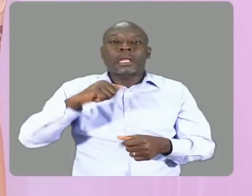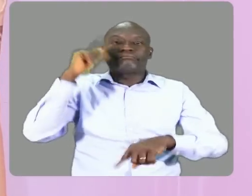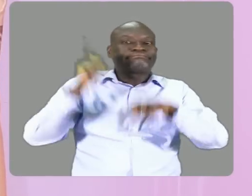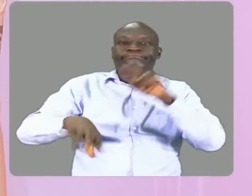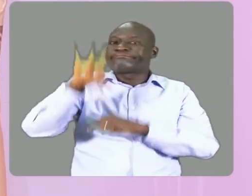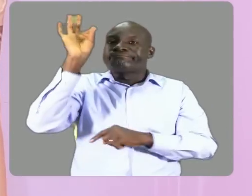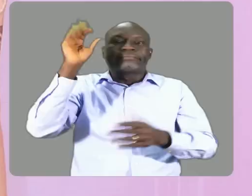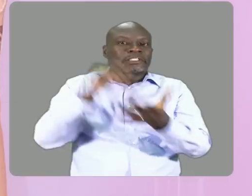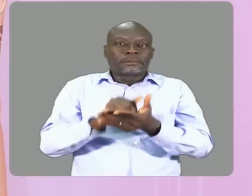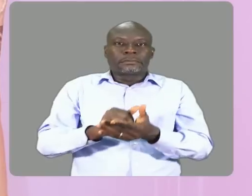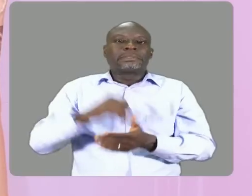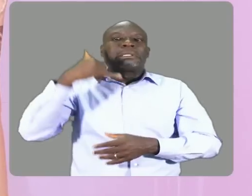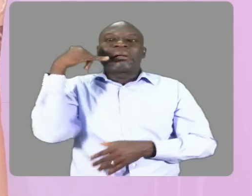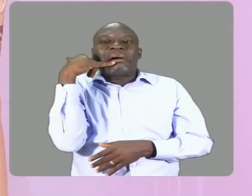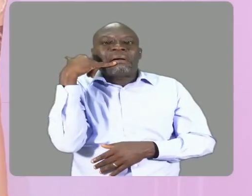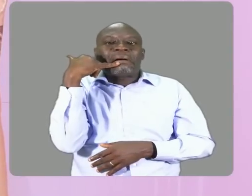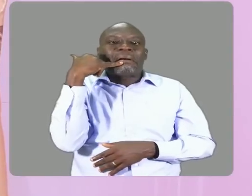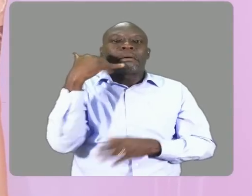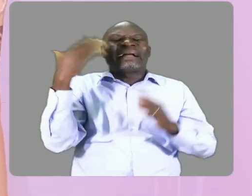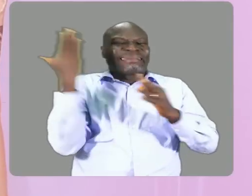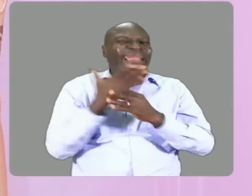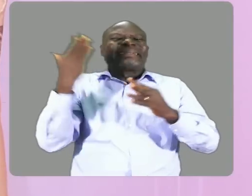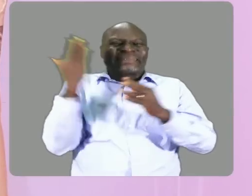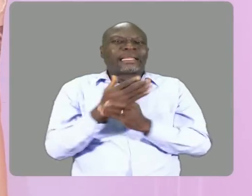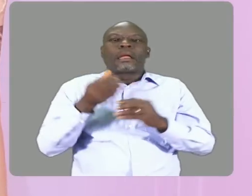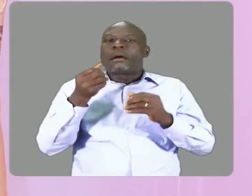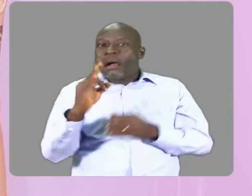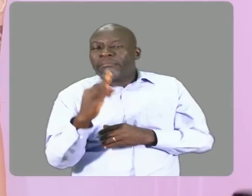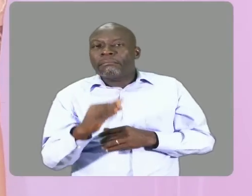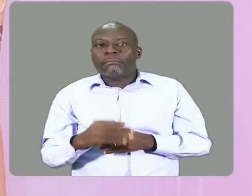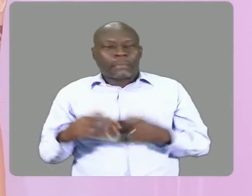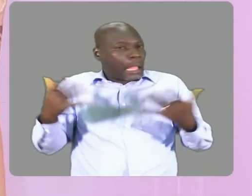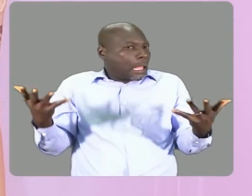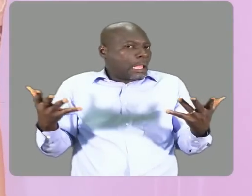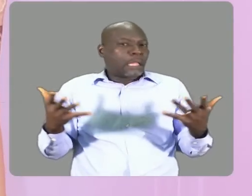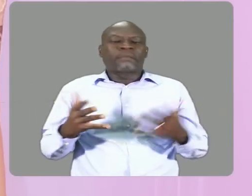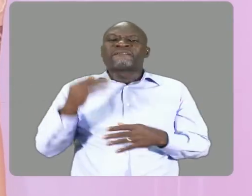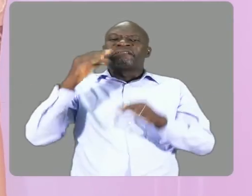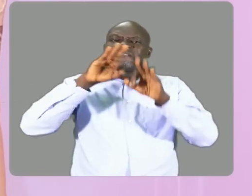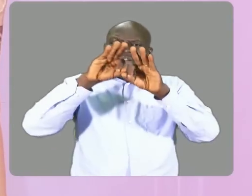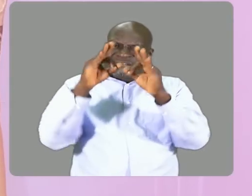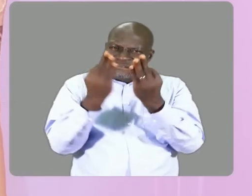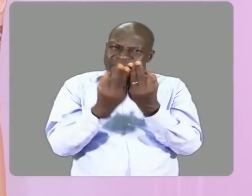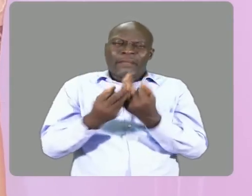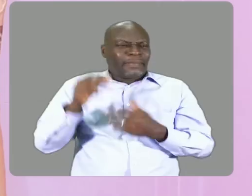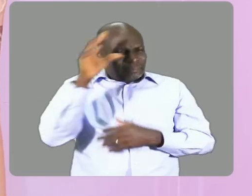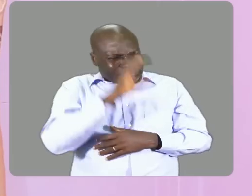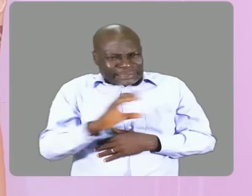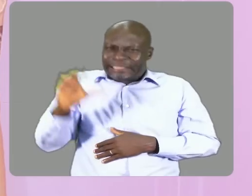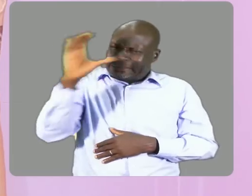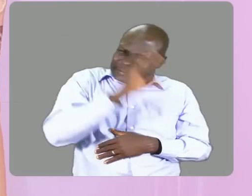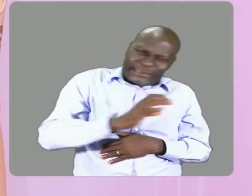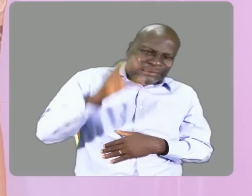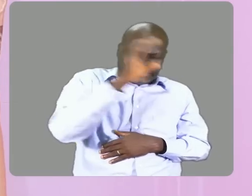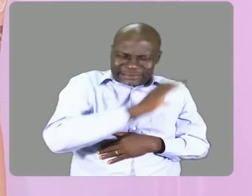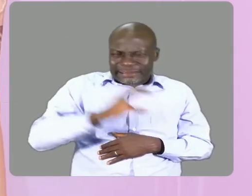ofra no a wonsa nka no ebusiafo ani abre ehwehwa baba wa yi akasampo